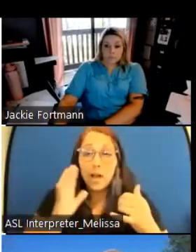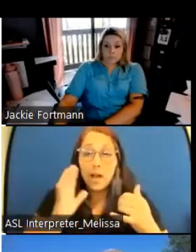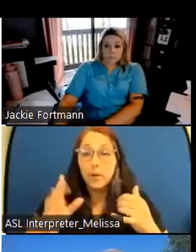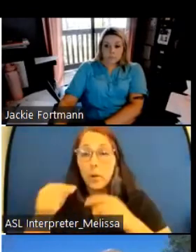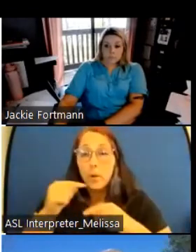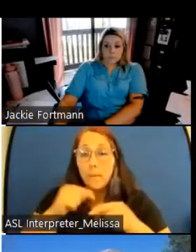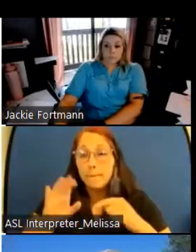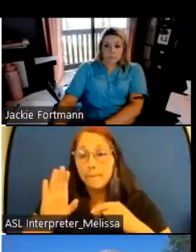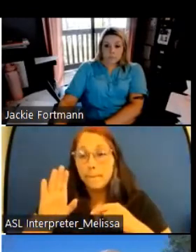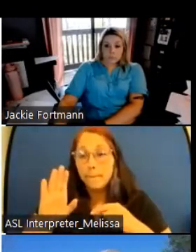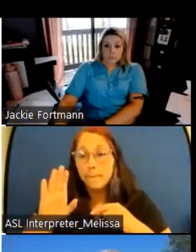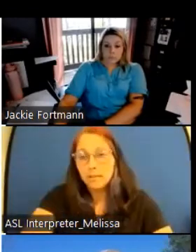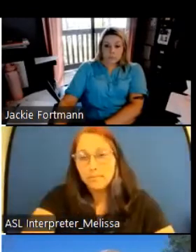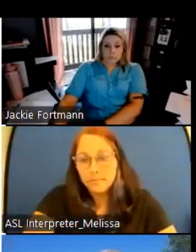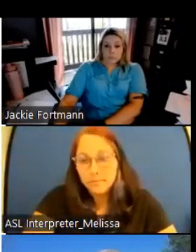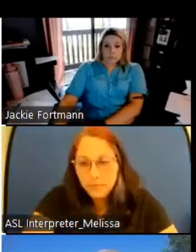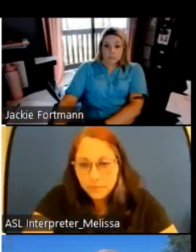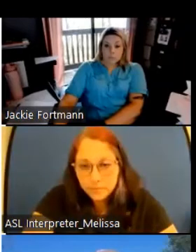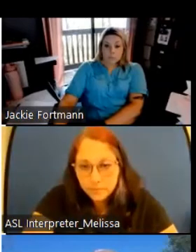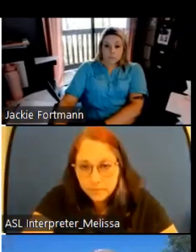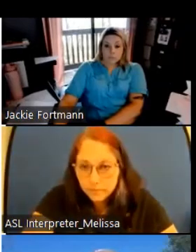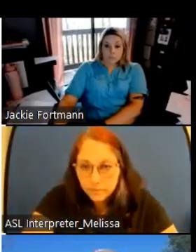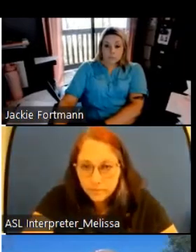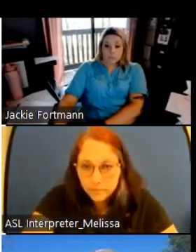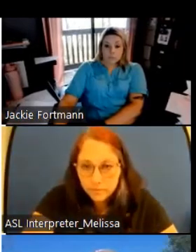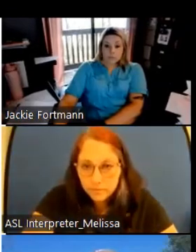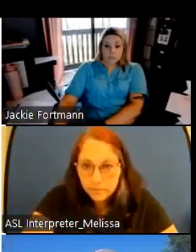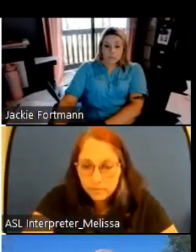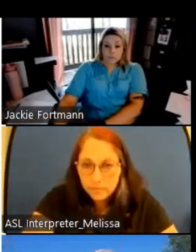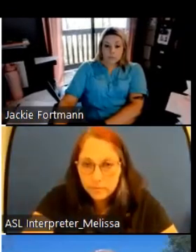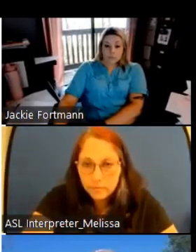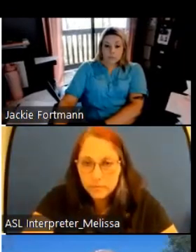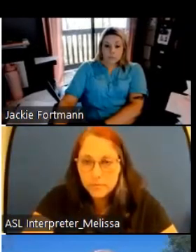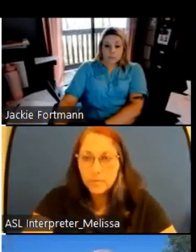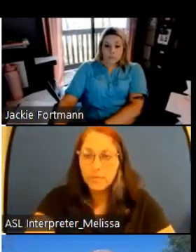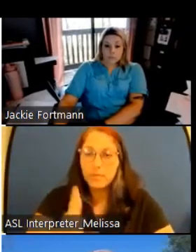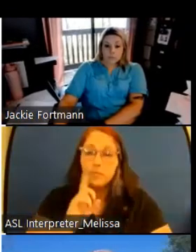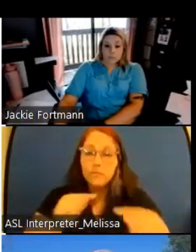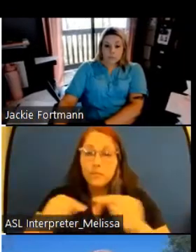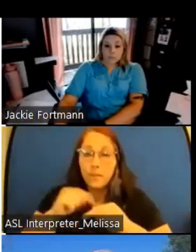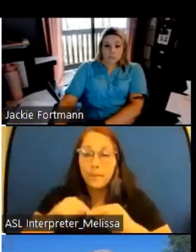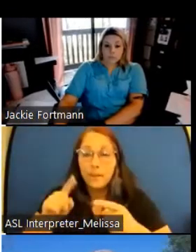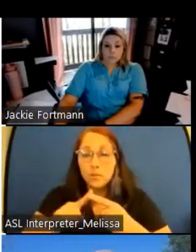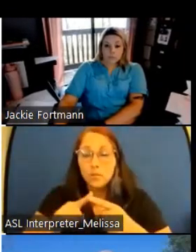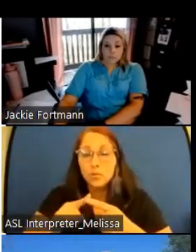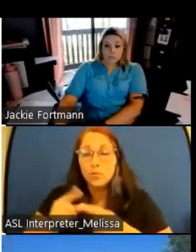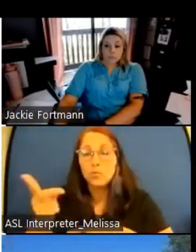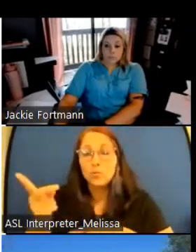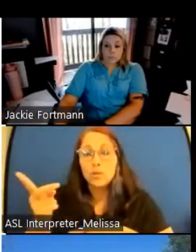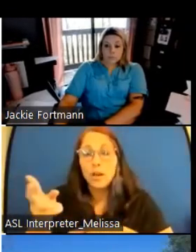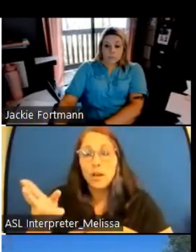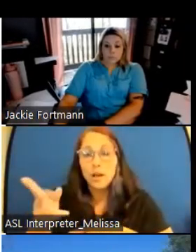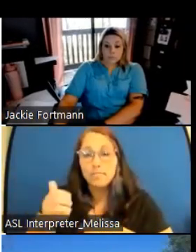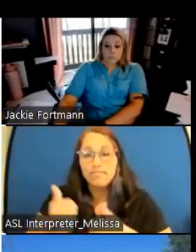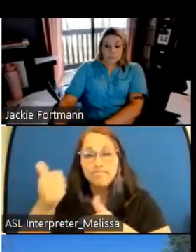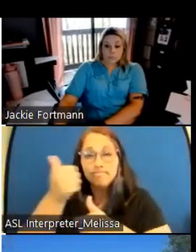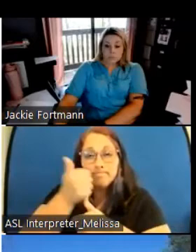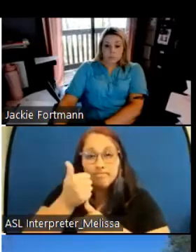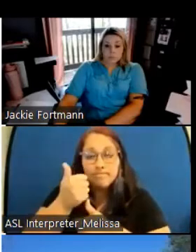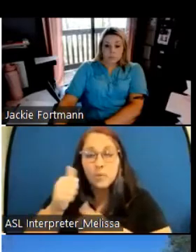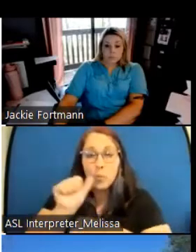Florida and Virginia to hear how the COC and Disability and Aging Networks form these partnerships and the benefits